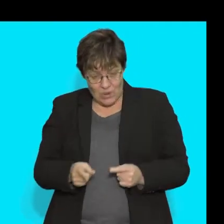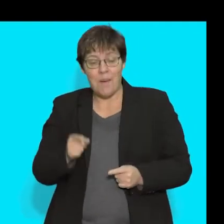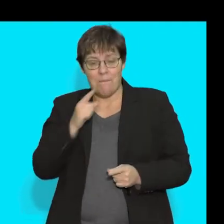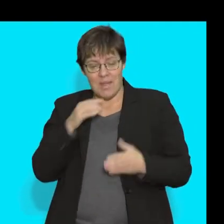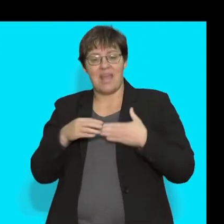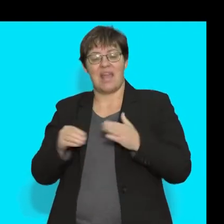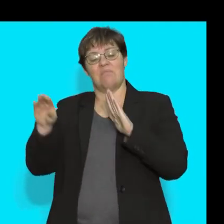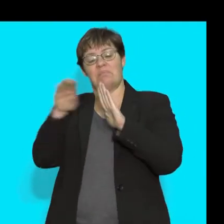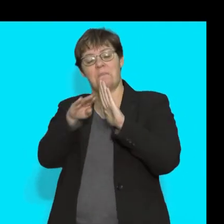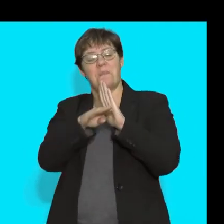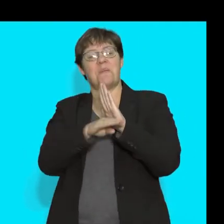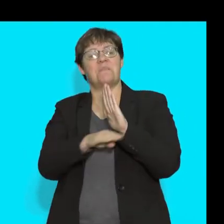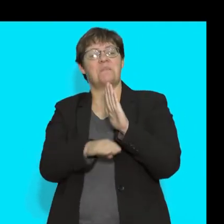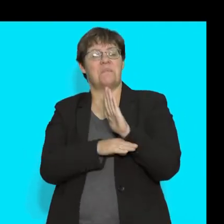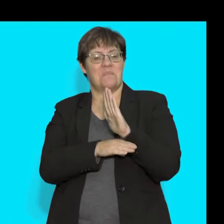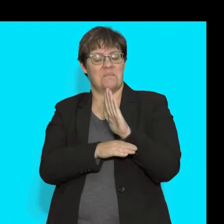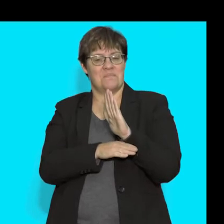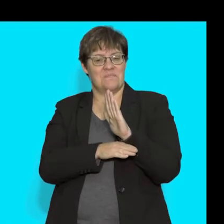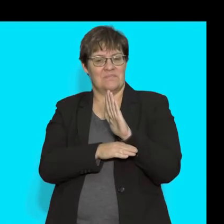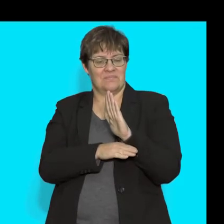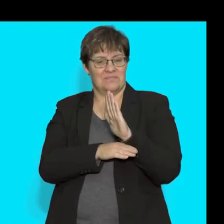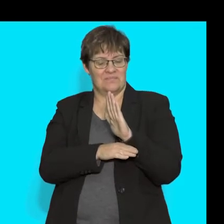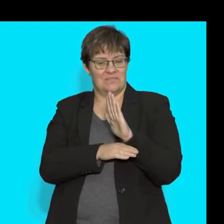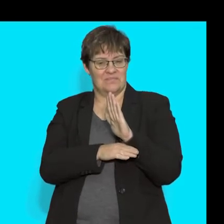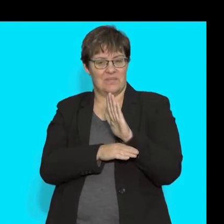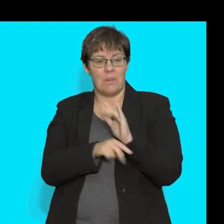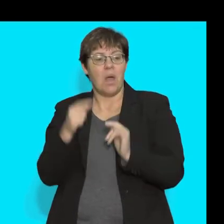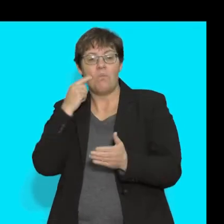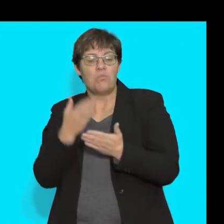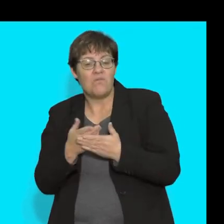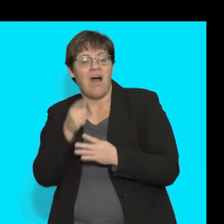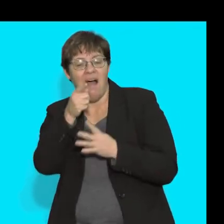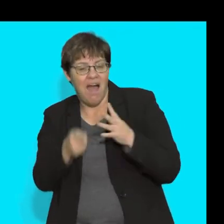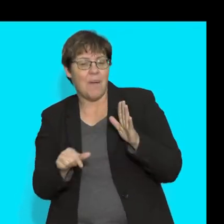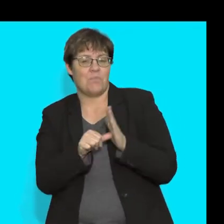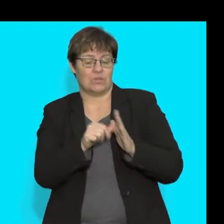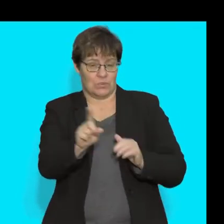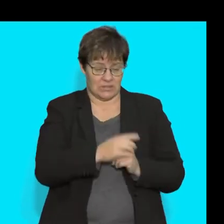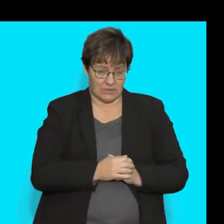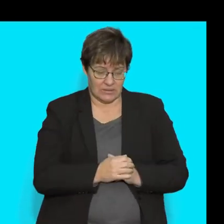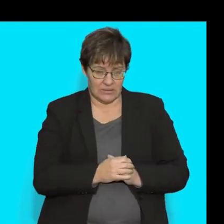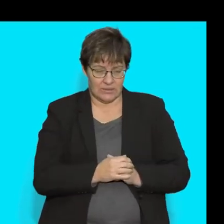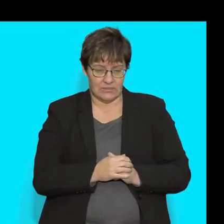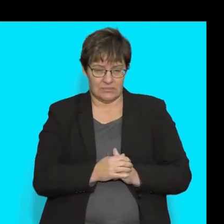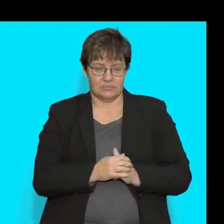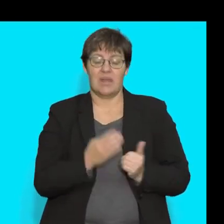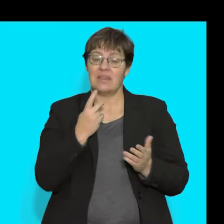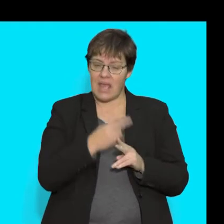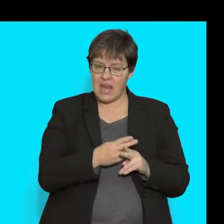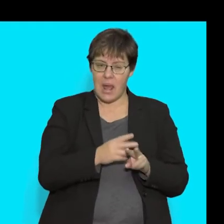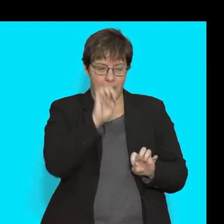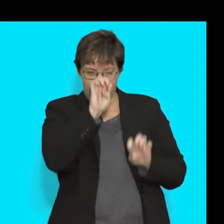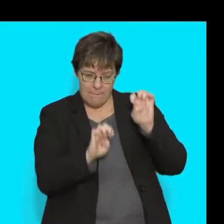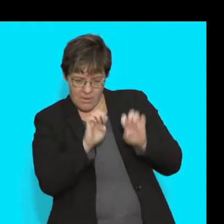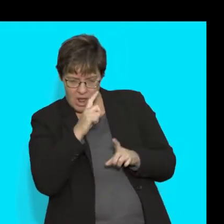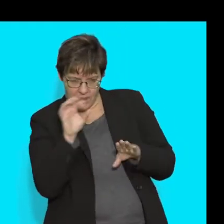limit you having a list of unimportant things when you are trying to prove certain things. Then lastly,